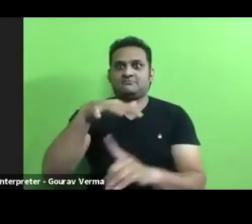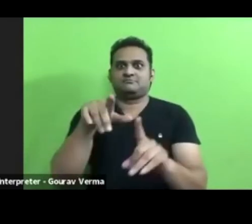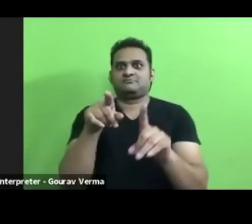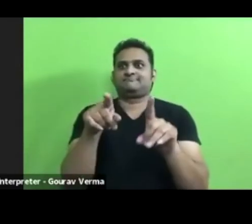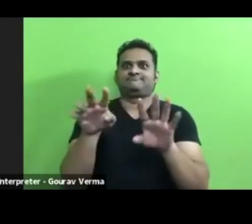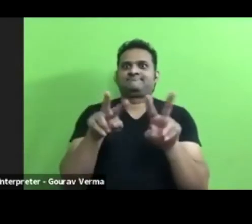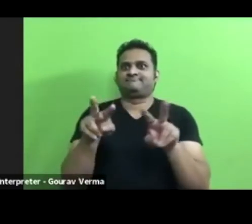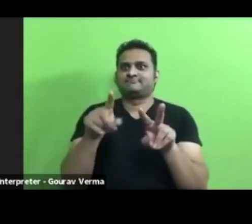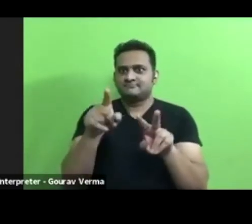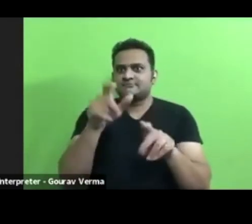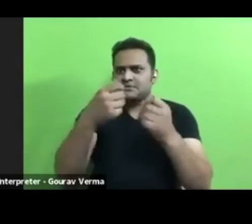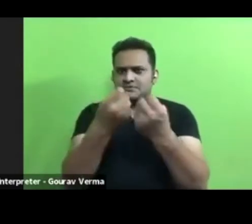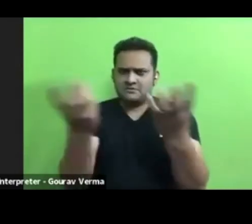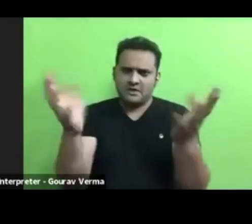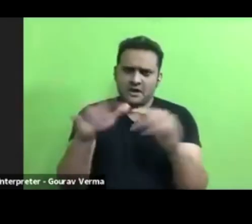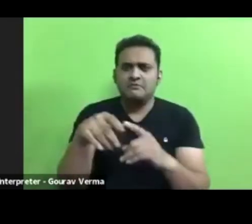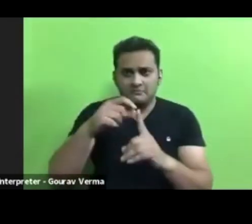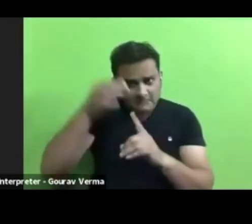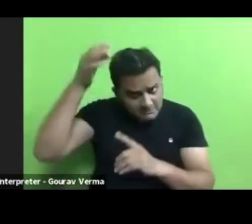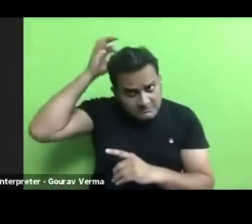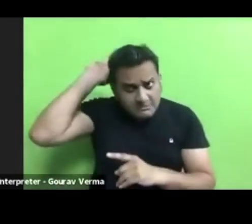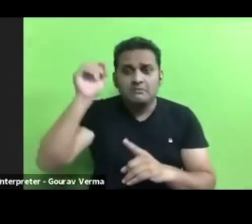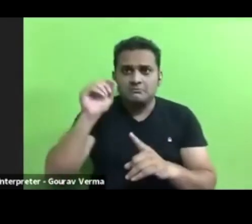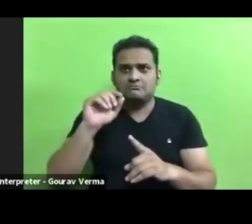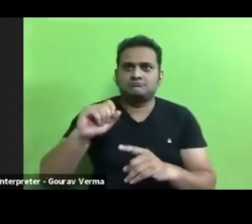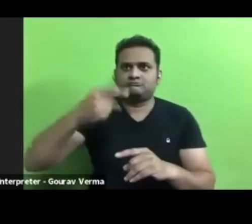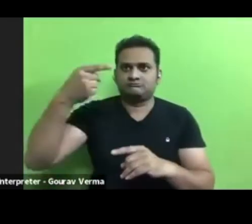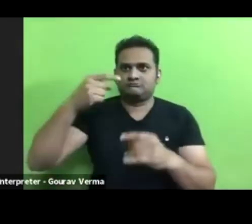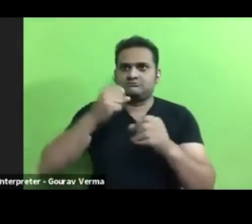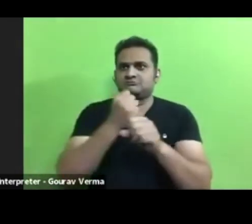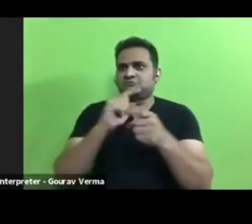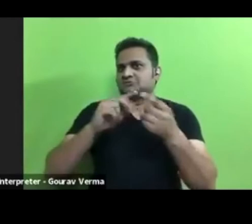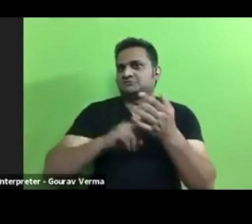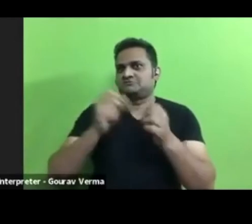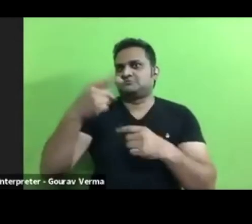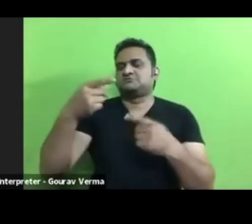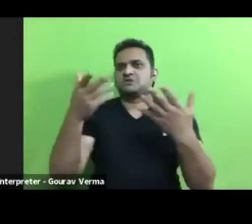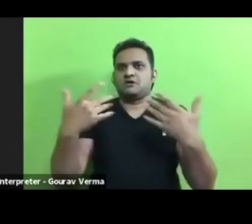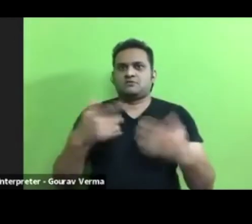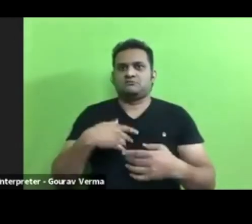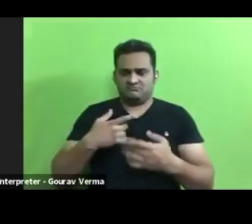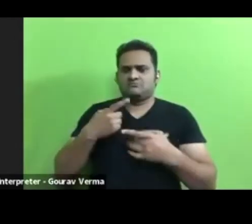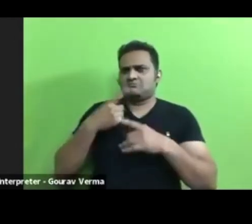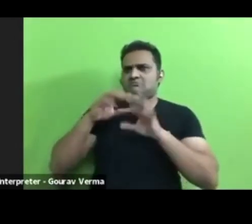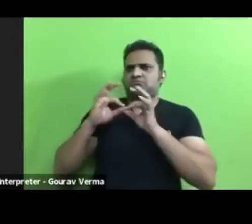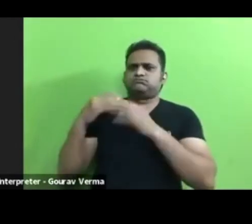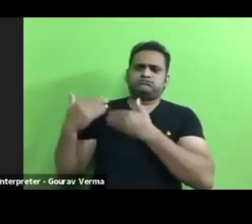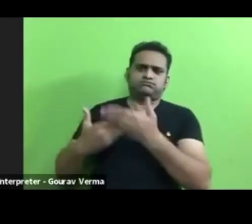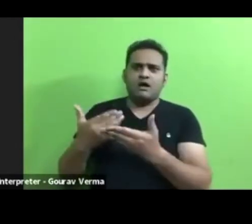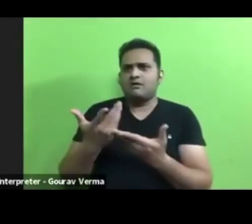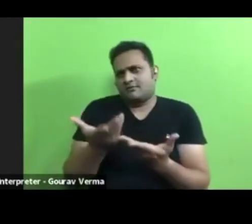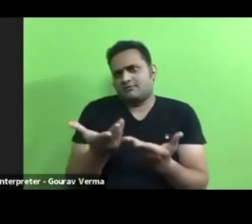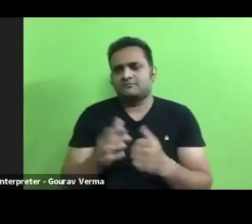and audience would be very much well versed. Some of them might come from the womb of a Brahmin mothers. Then you